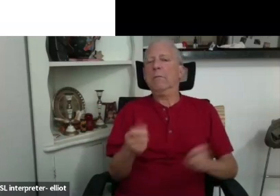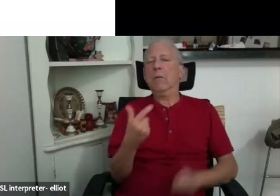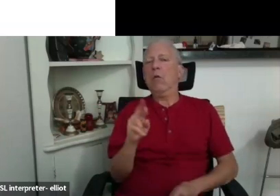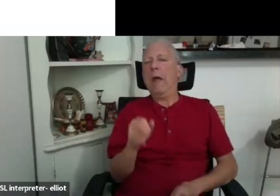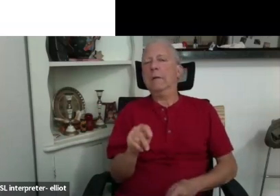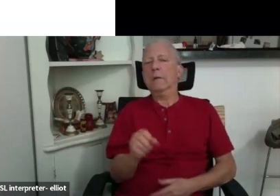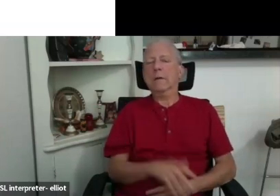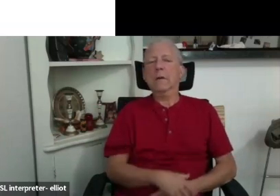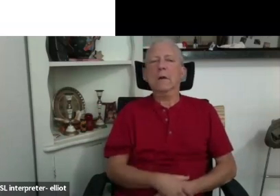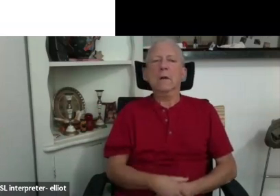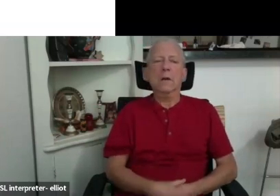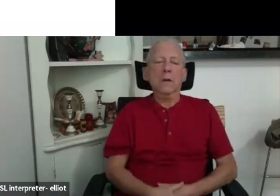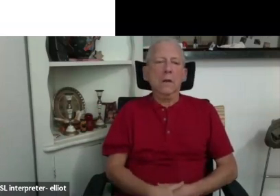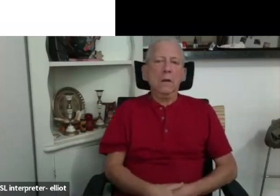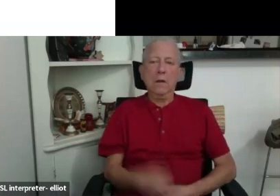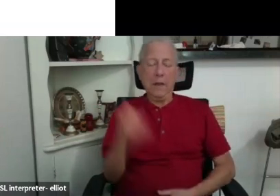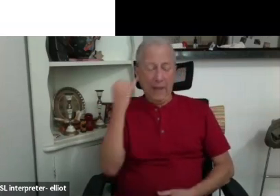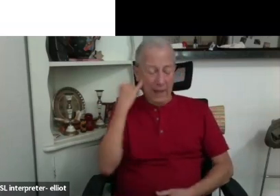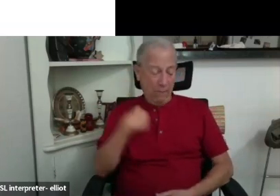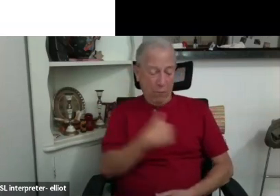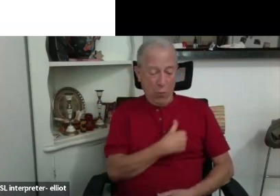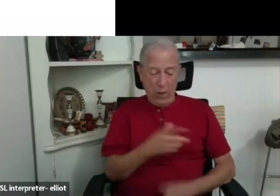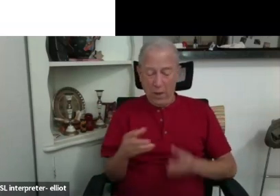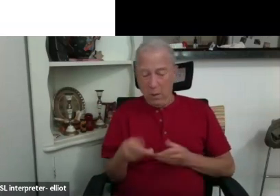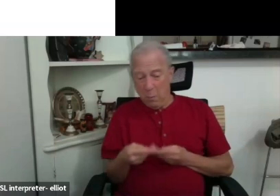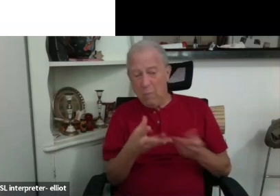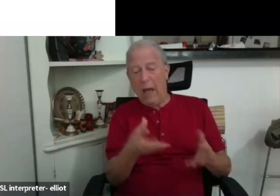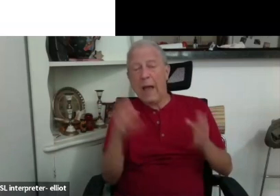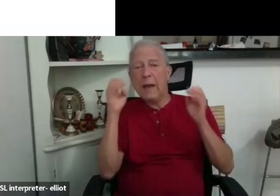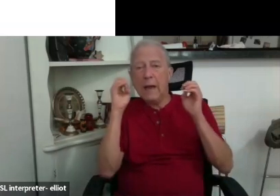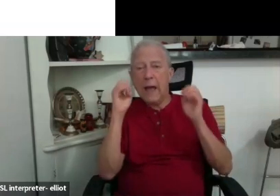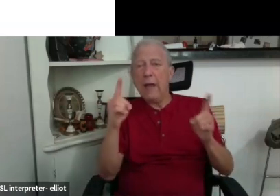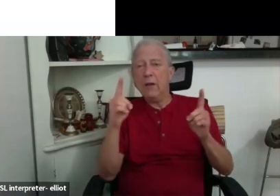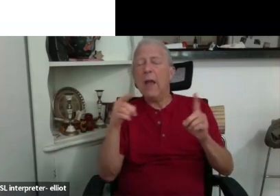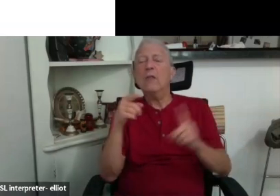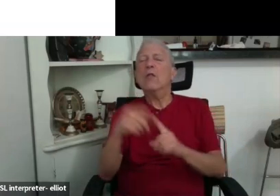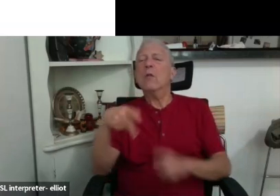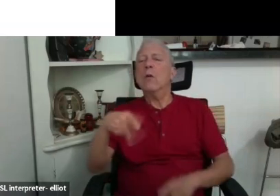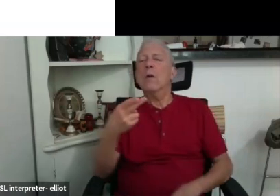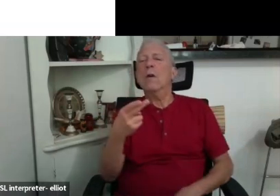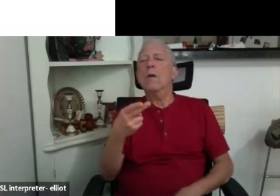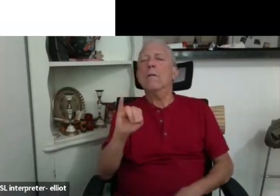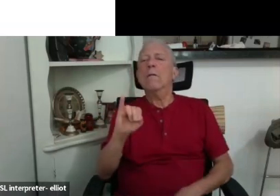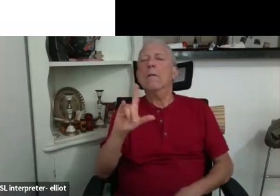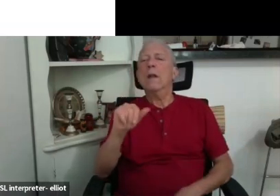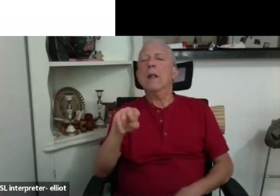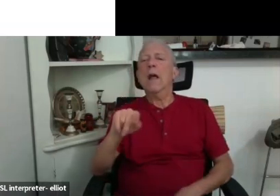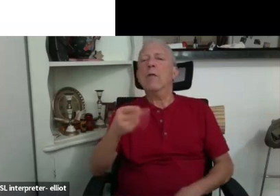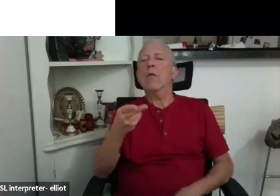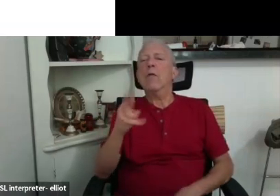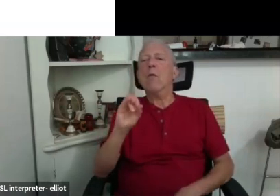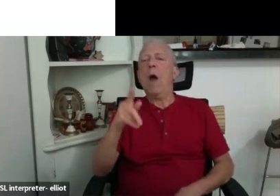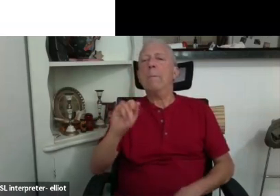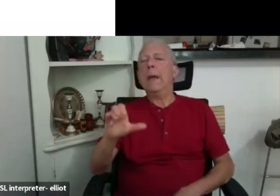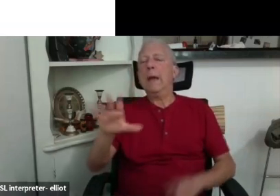if we or others provide education to the philanthropic sector to demystify, say, the